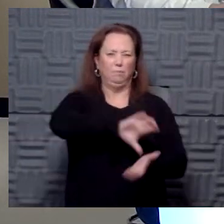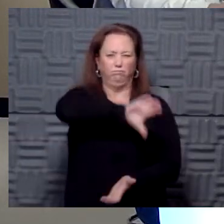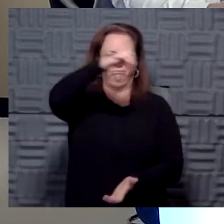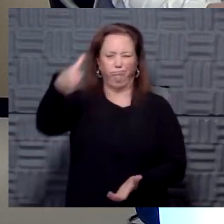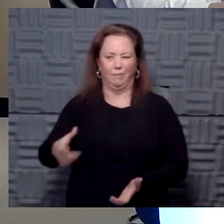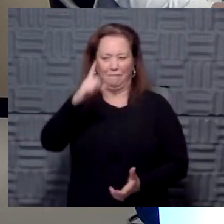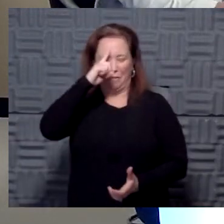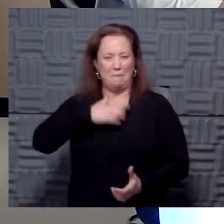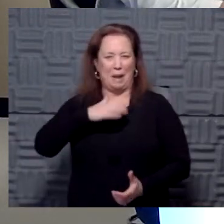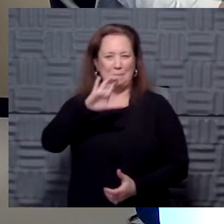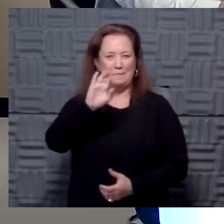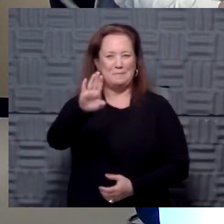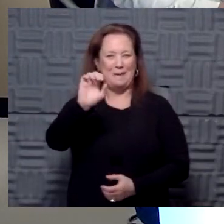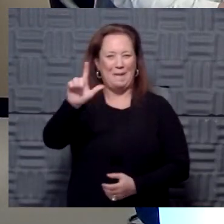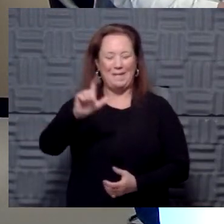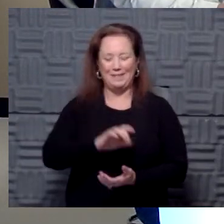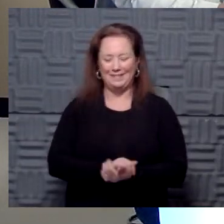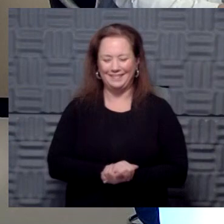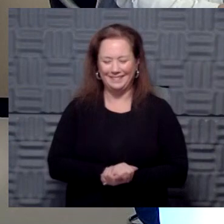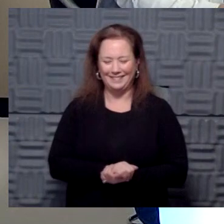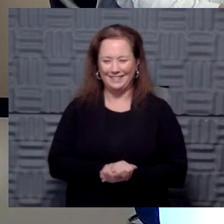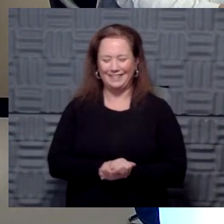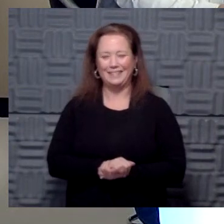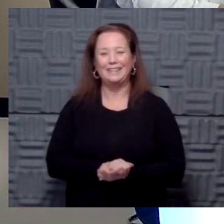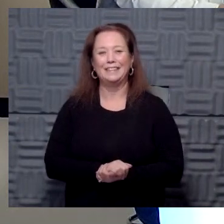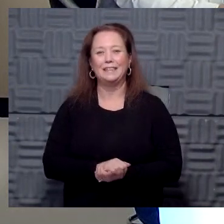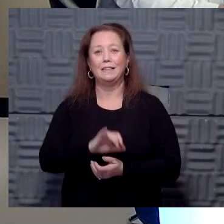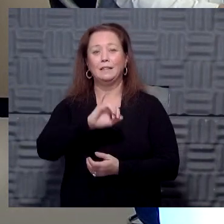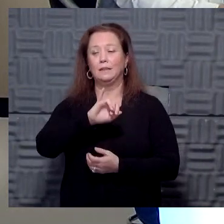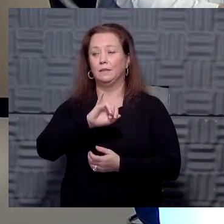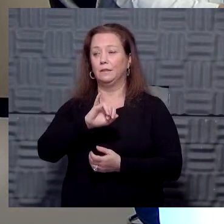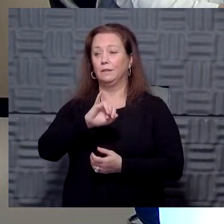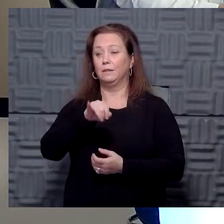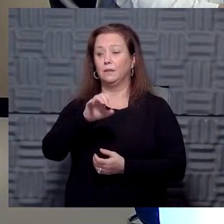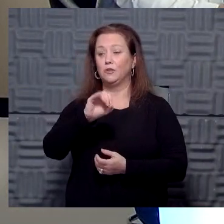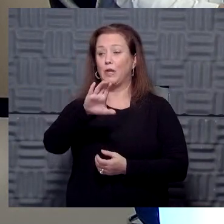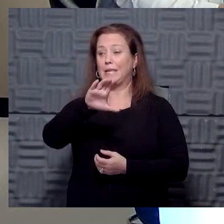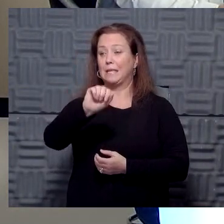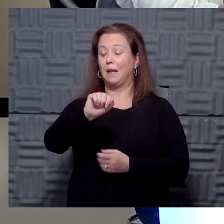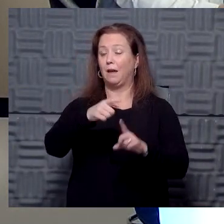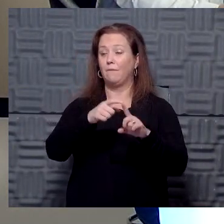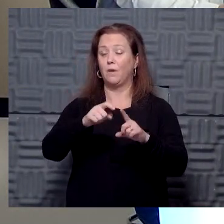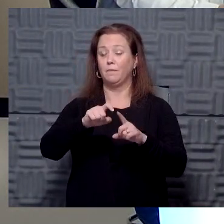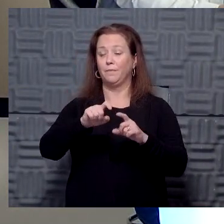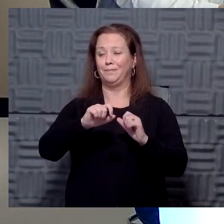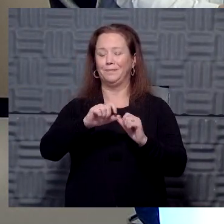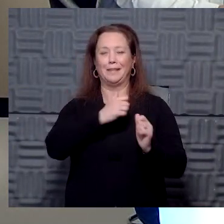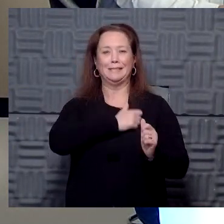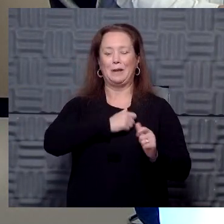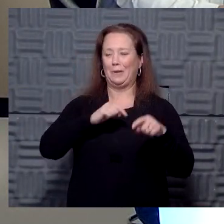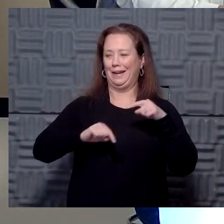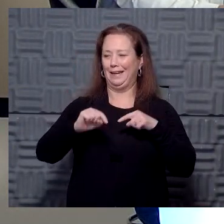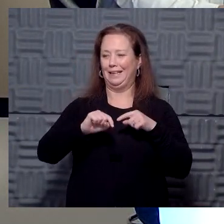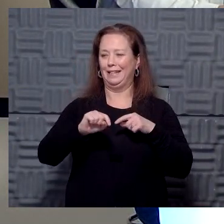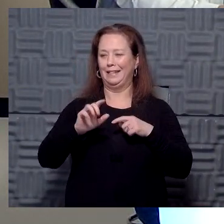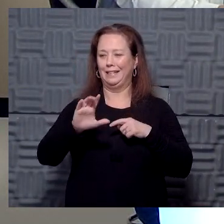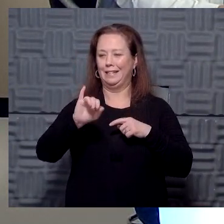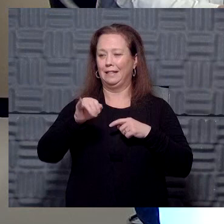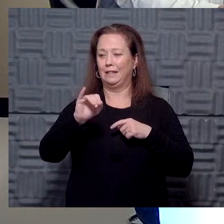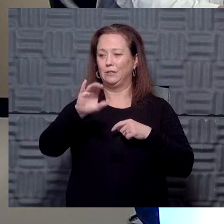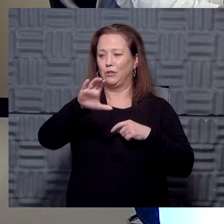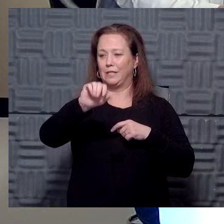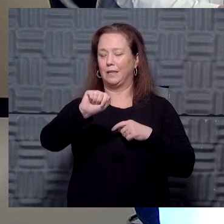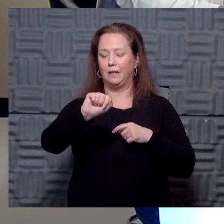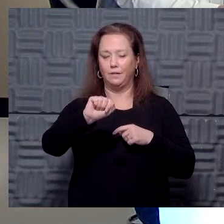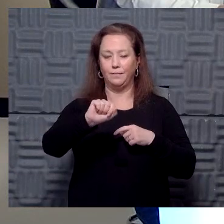Okay, next question. Jessica McMaster, I know 41 Jessica. News. Go ahead. No, you go, Jessica. I've